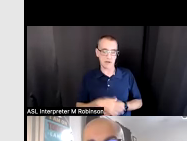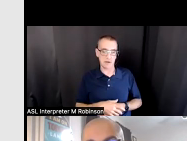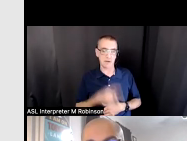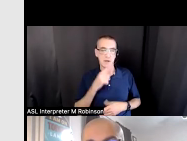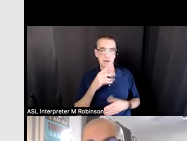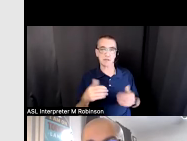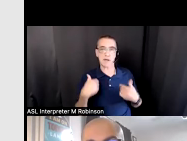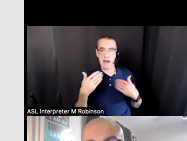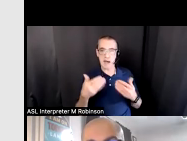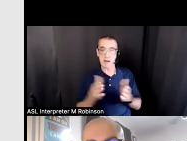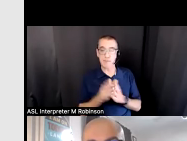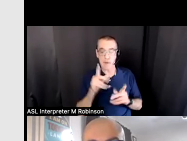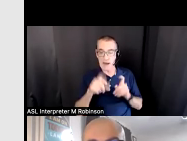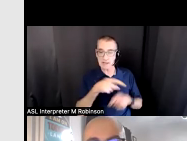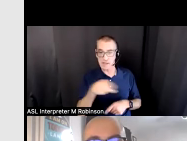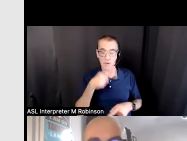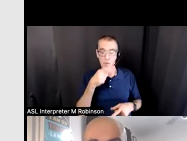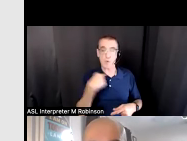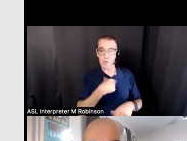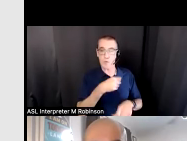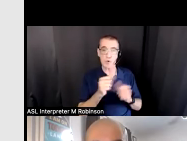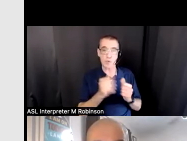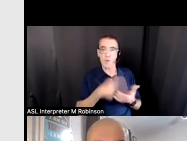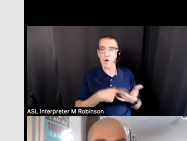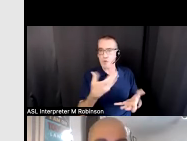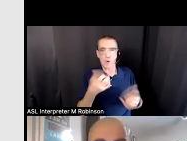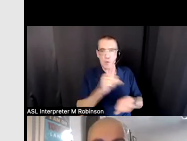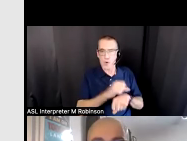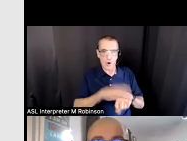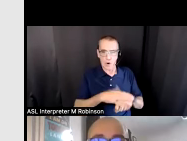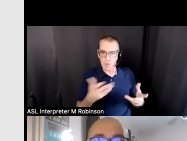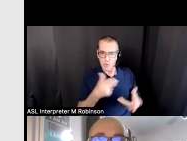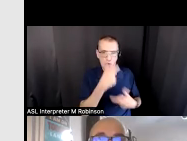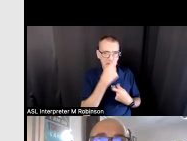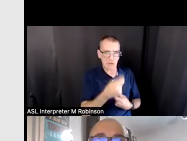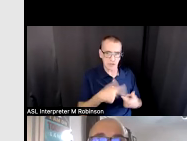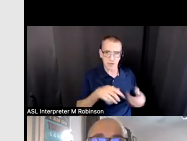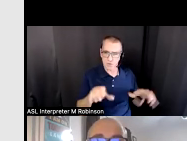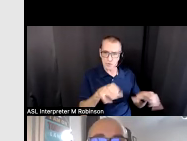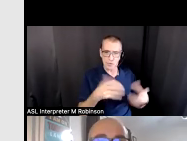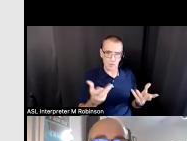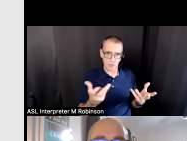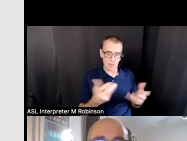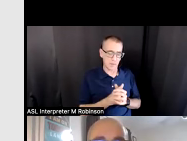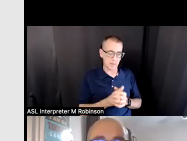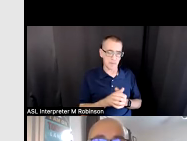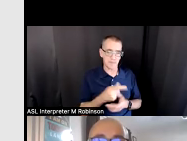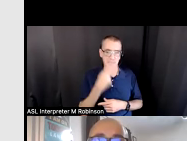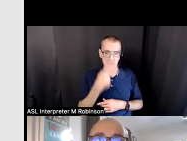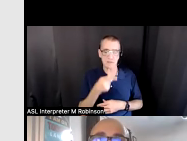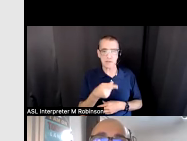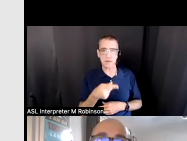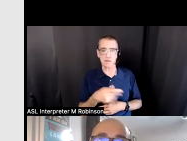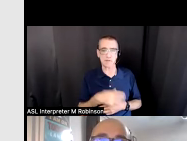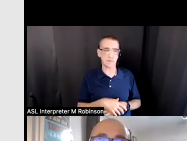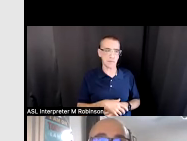young people that we're working with, like, what do you want to work on? What are you interested in doing? So you see here a word